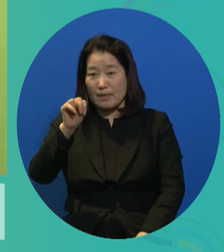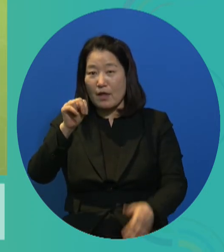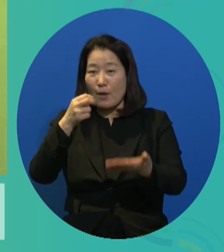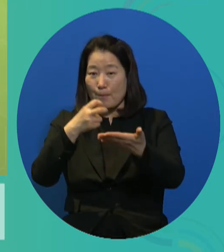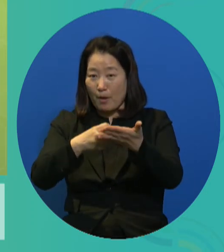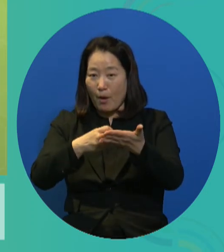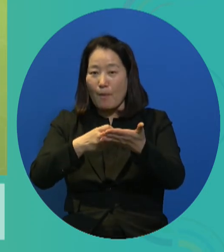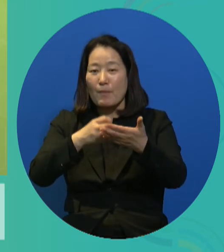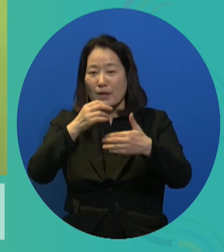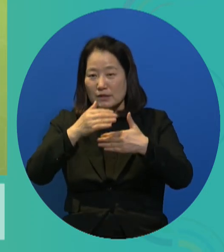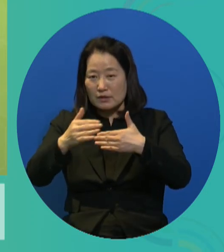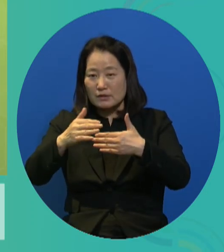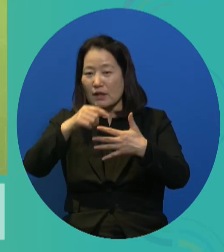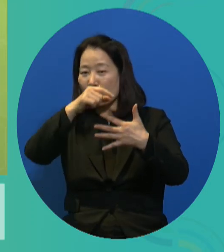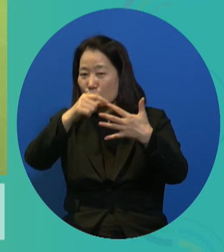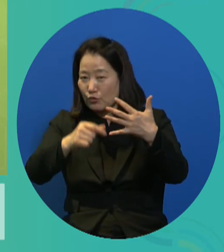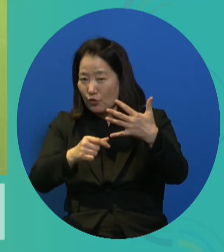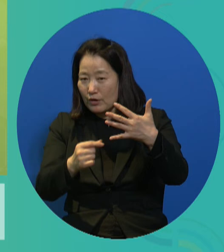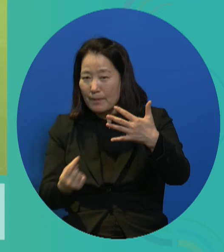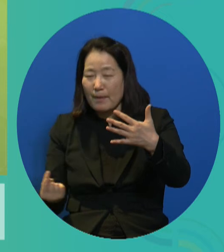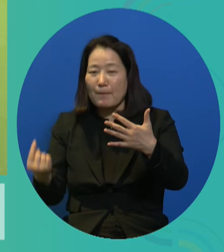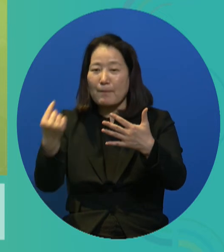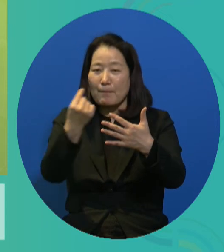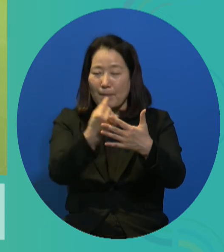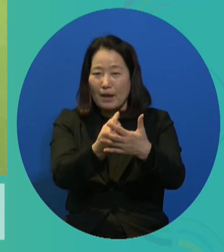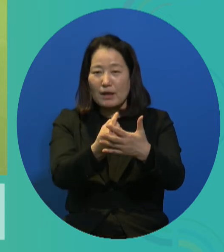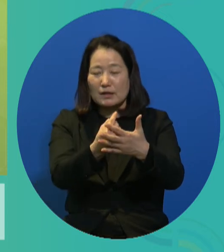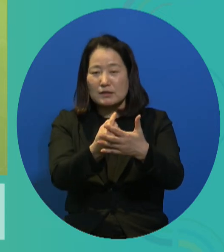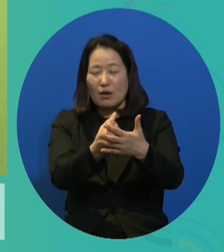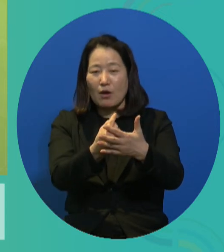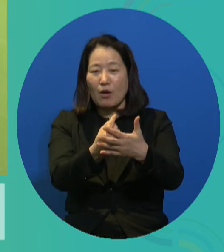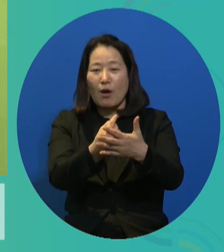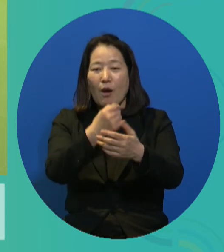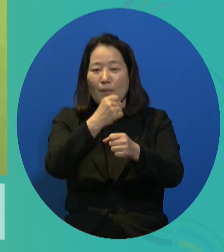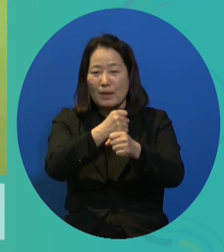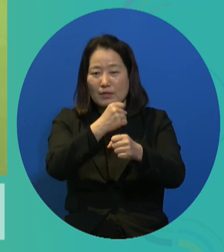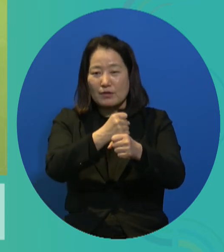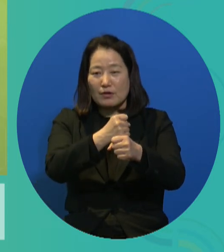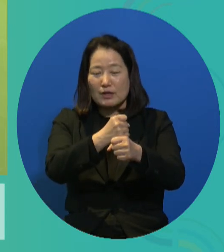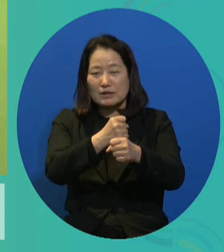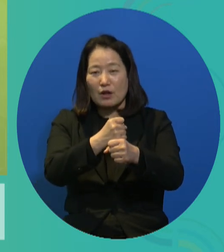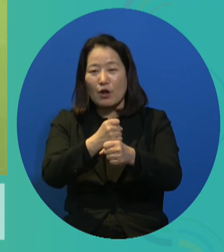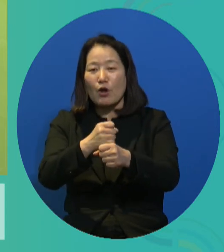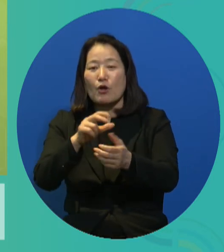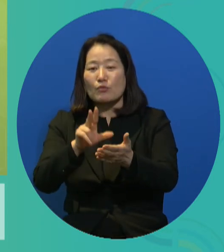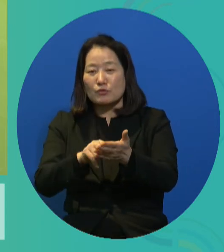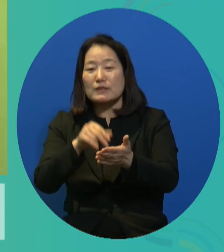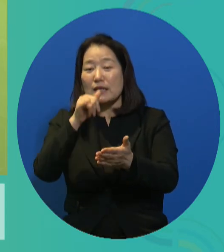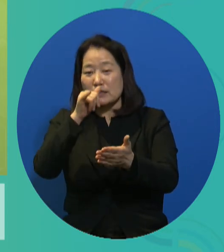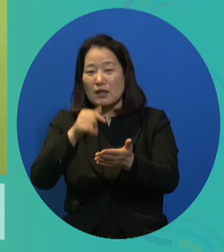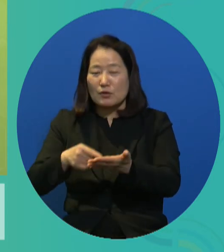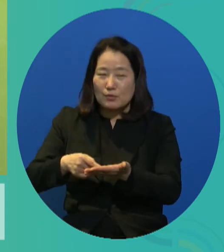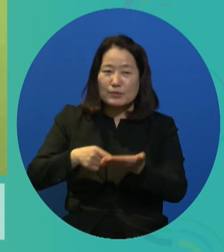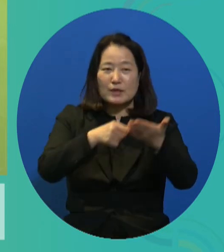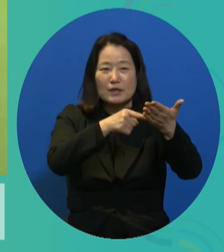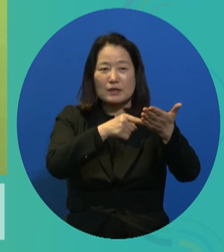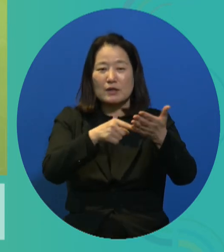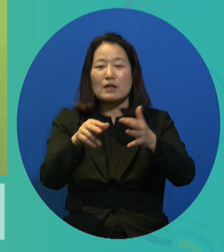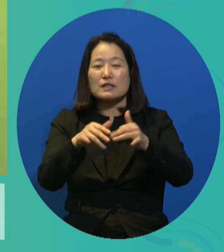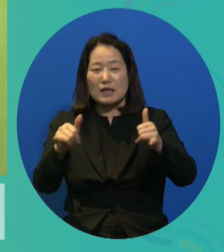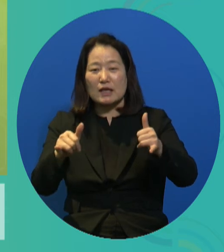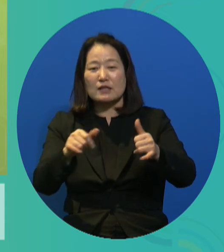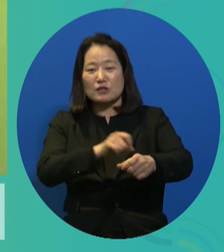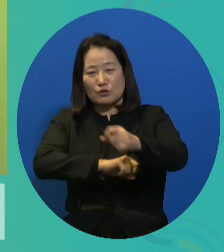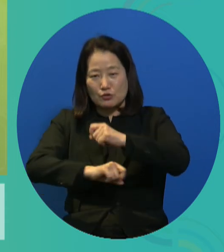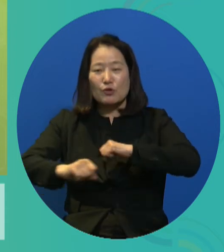that anyone can have easy access to this UN mechanism, and call for